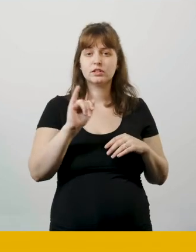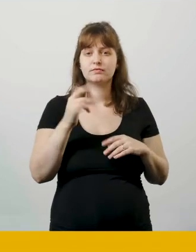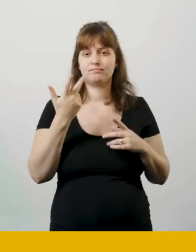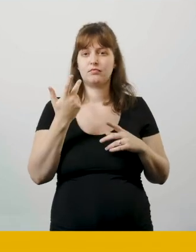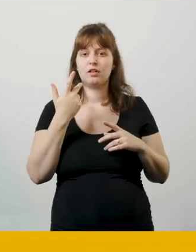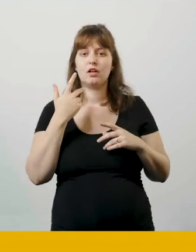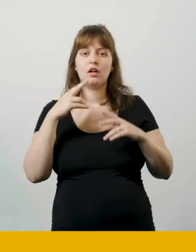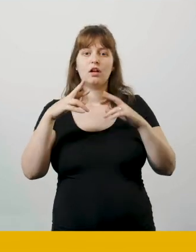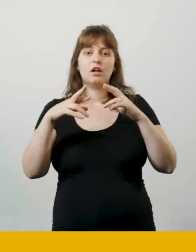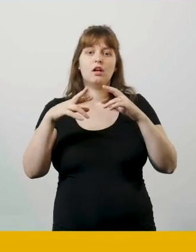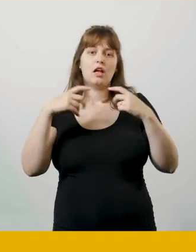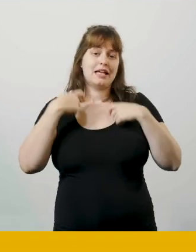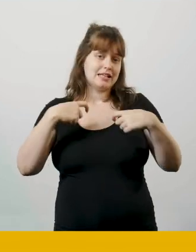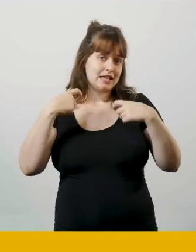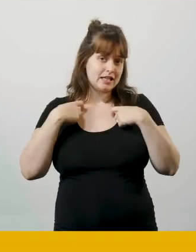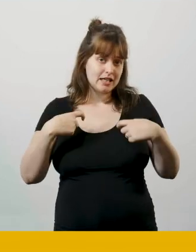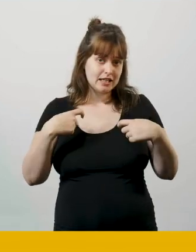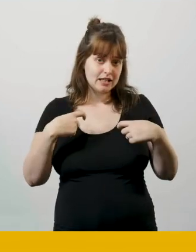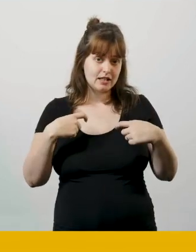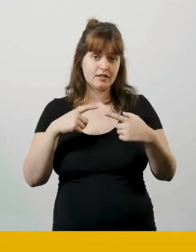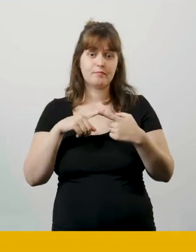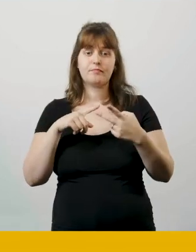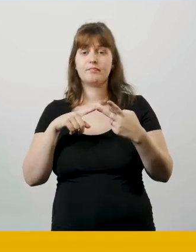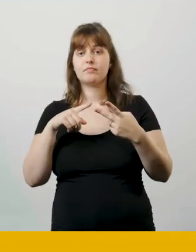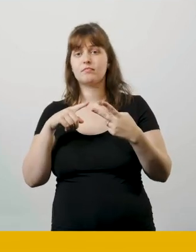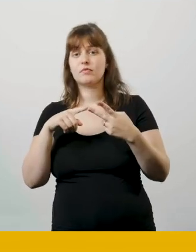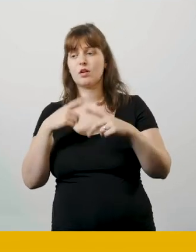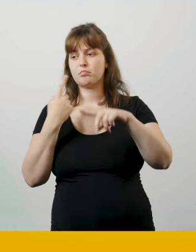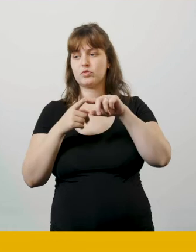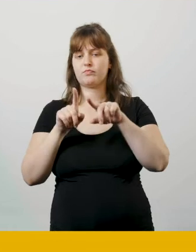restoration, food, and